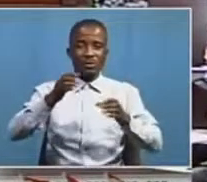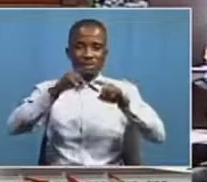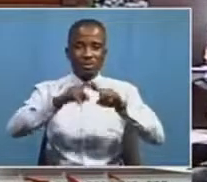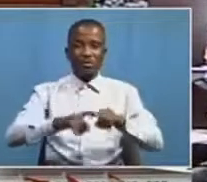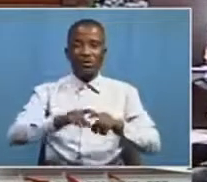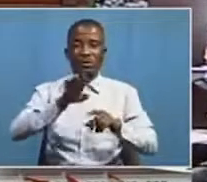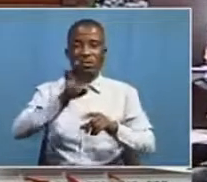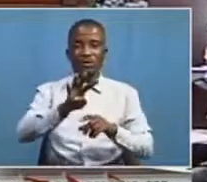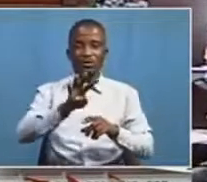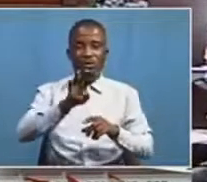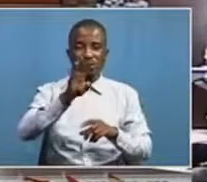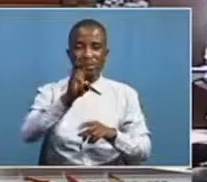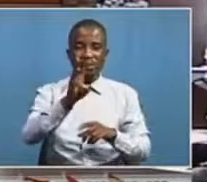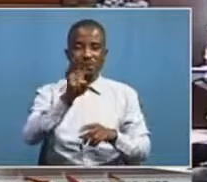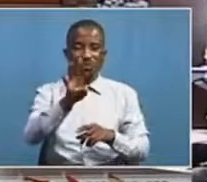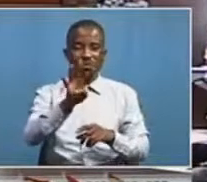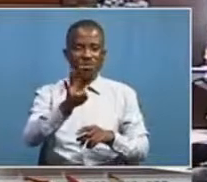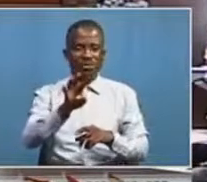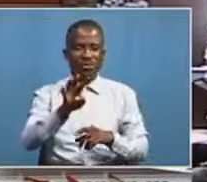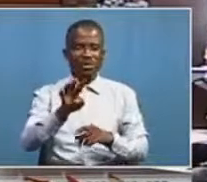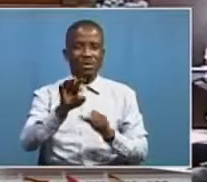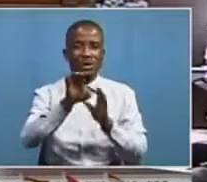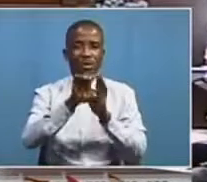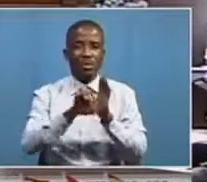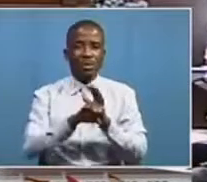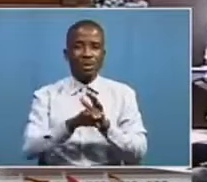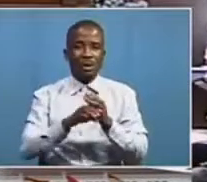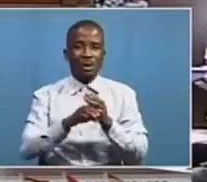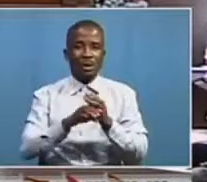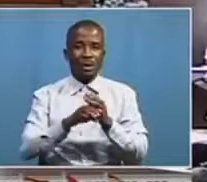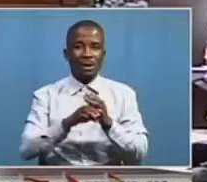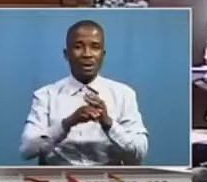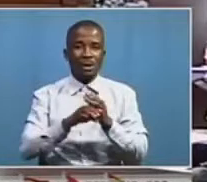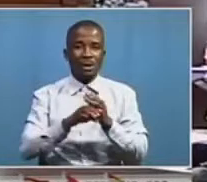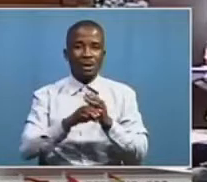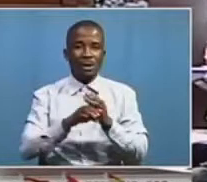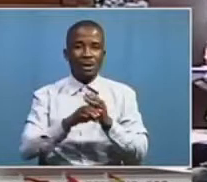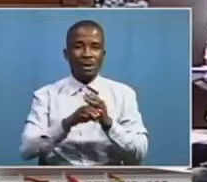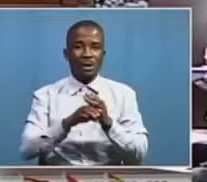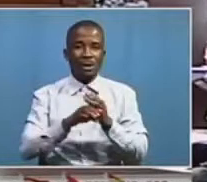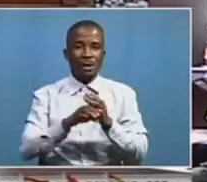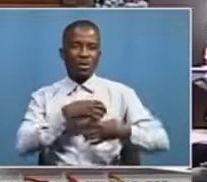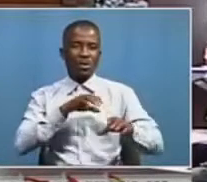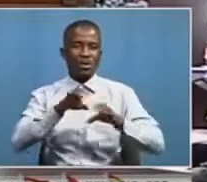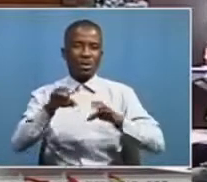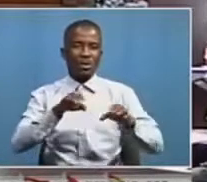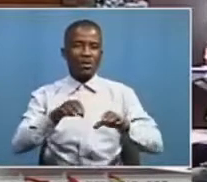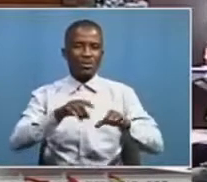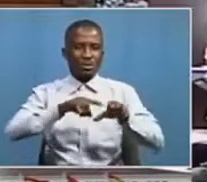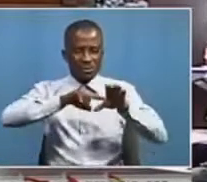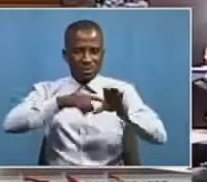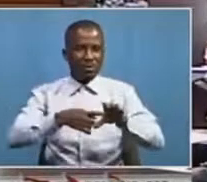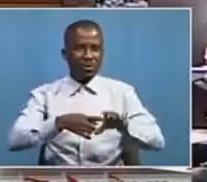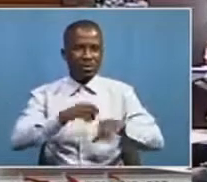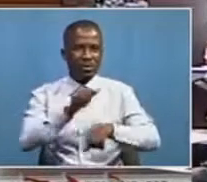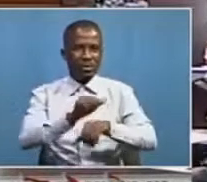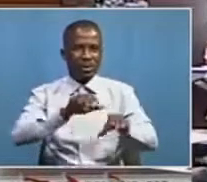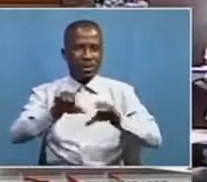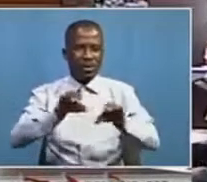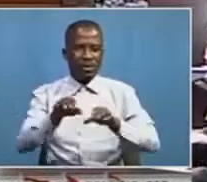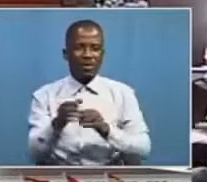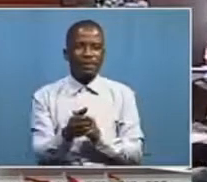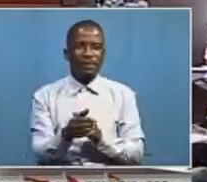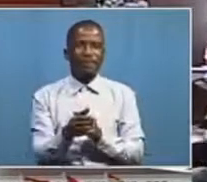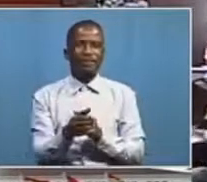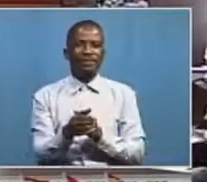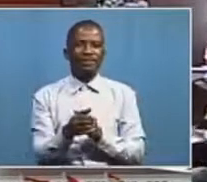64 of the 1992 Constitution, and thus confer on the petitioner a cause of action to initiate the action. The